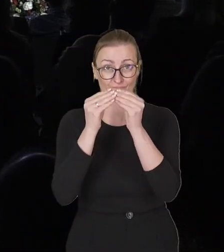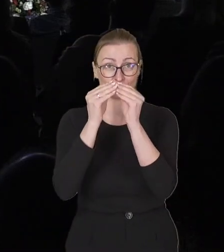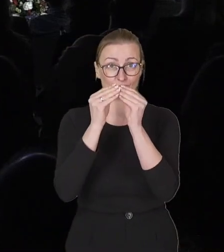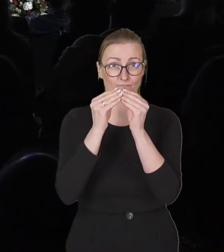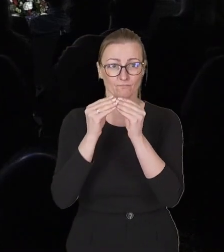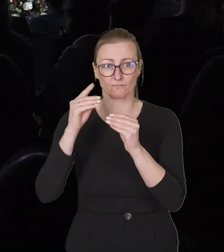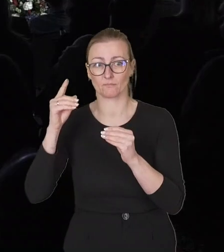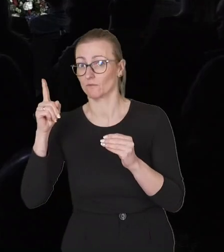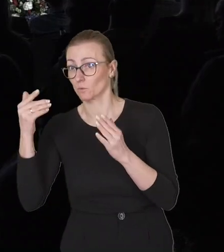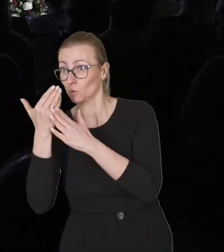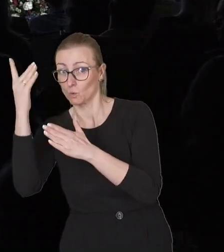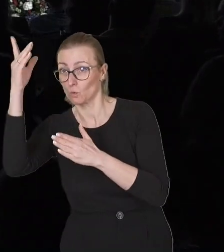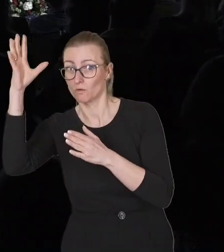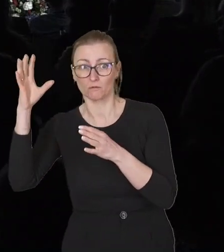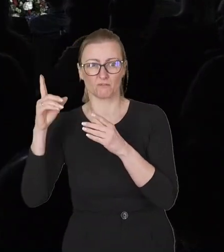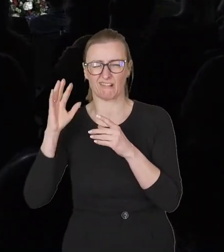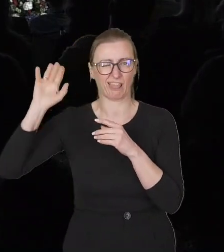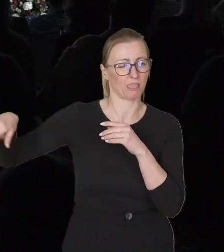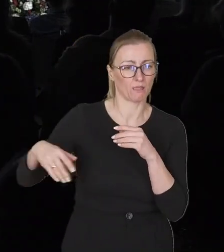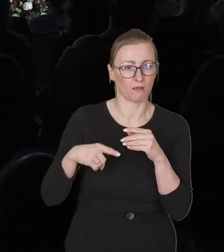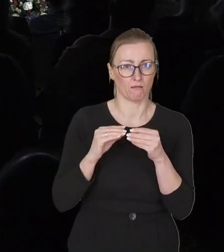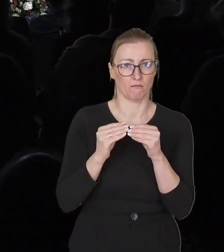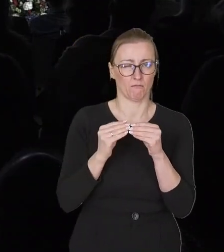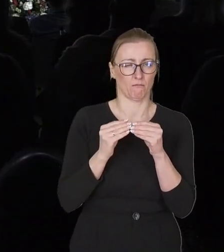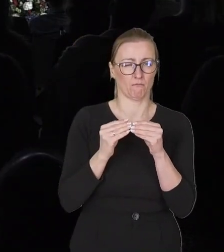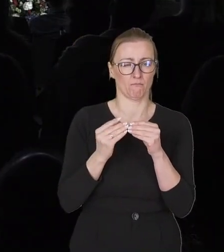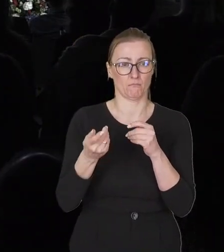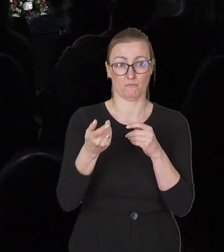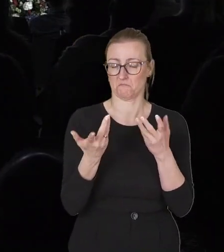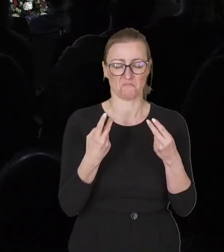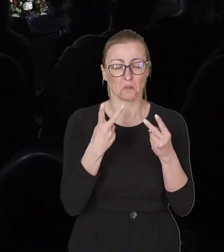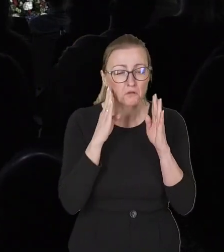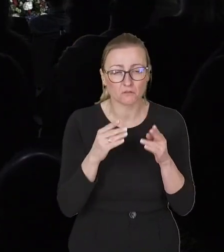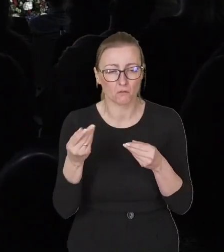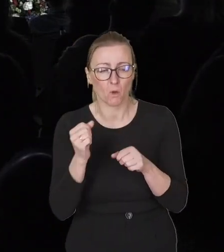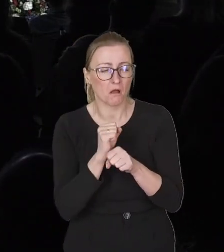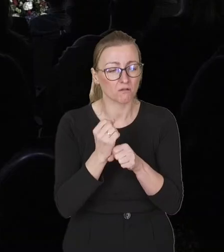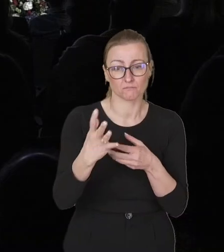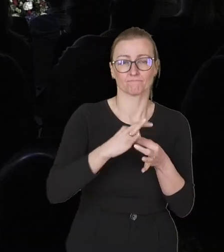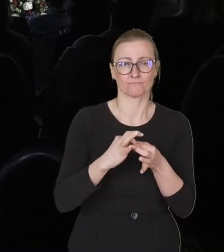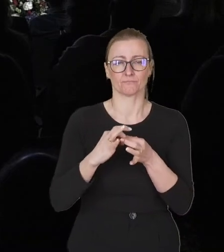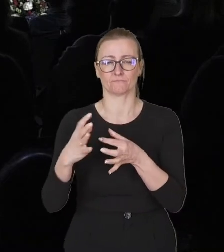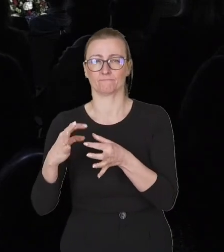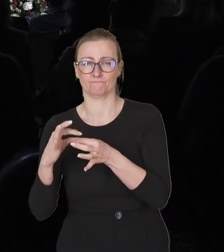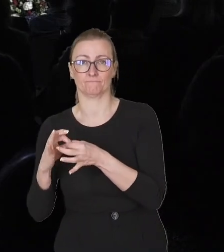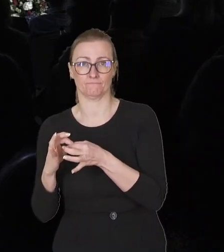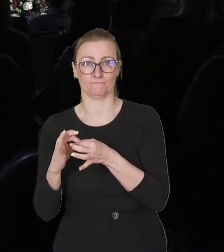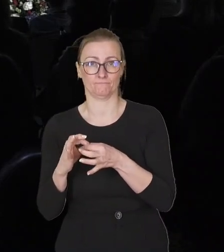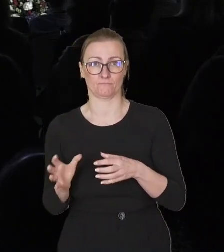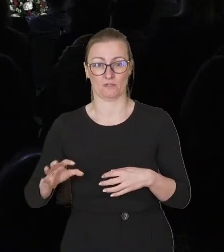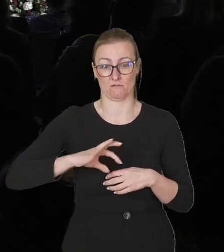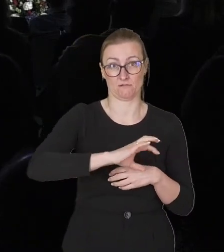partnerships. And the thing is, how those regional partnerships could become a part